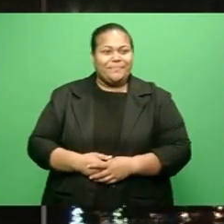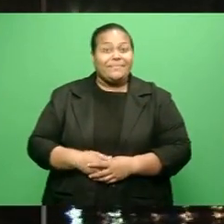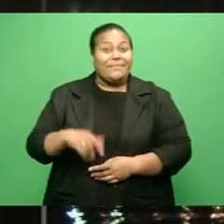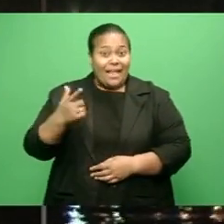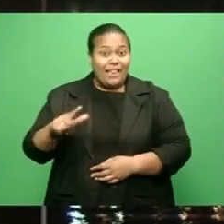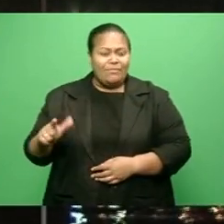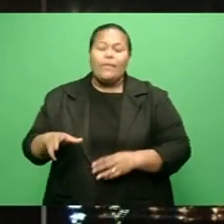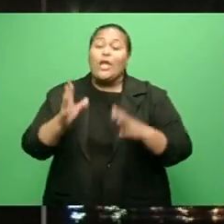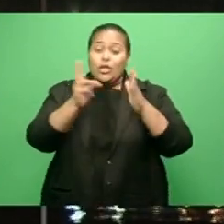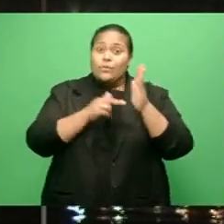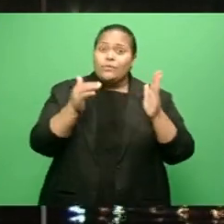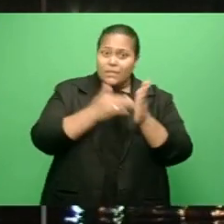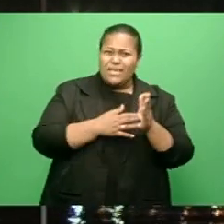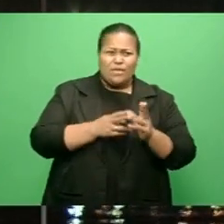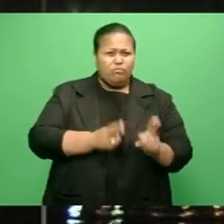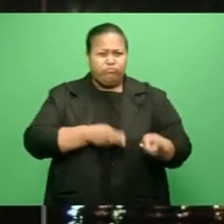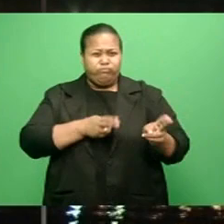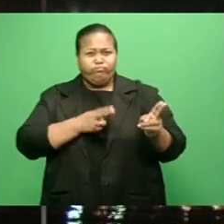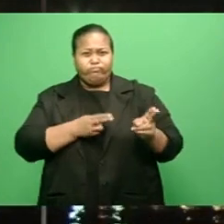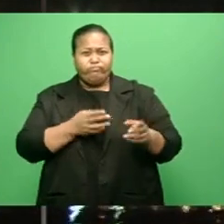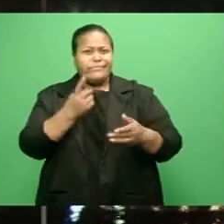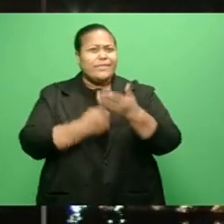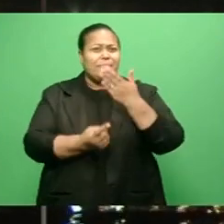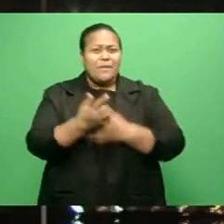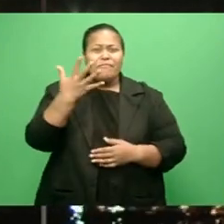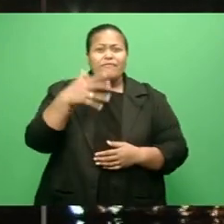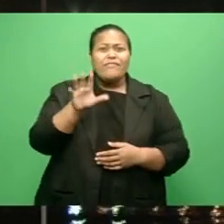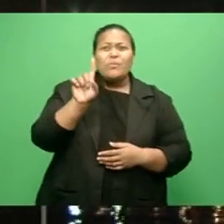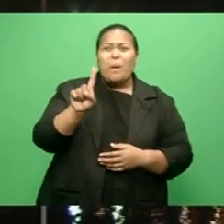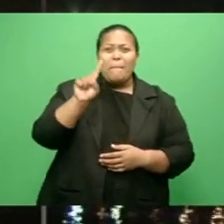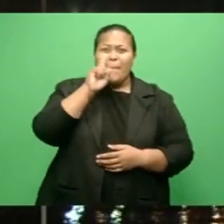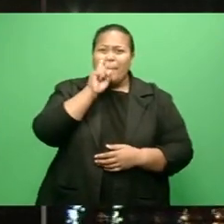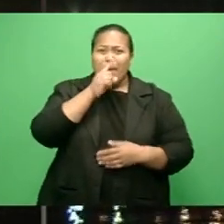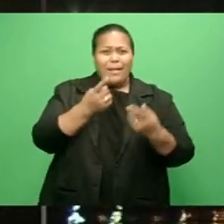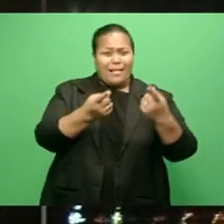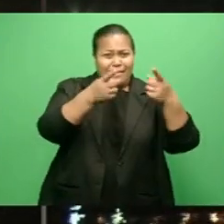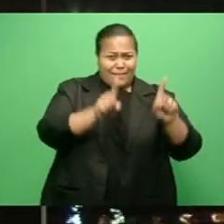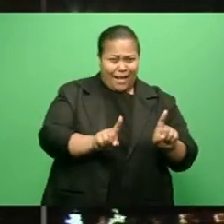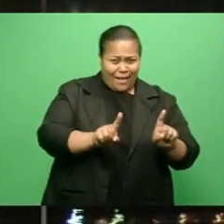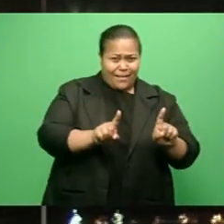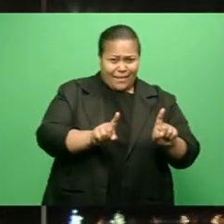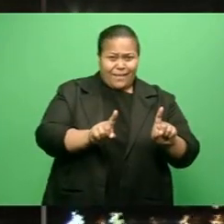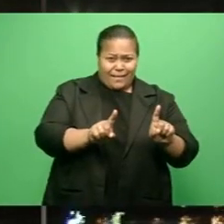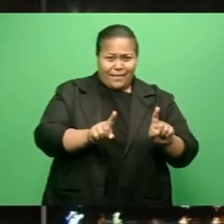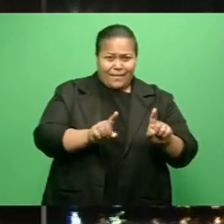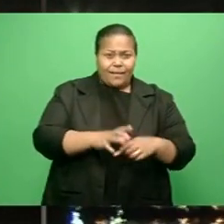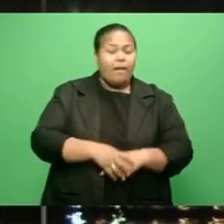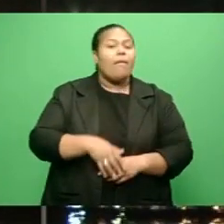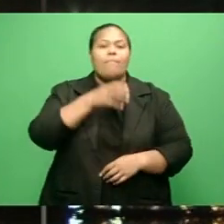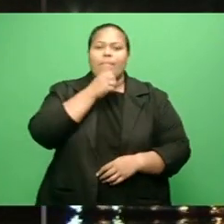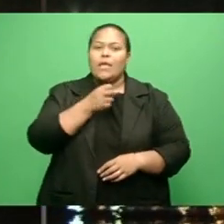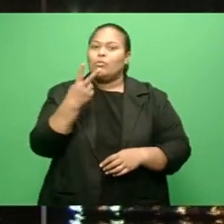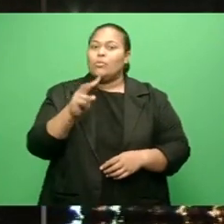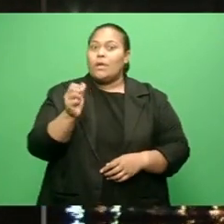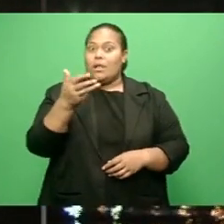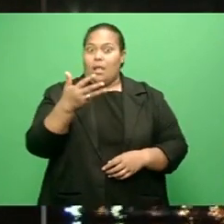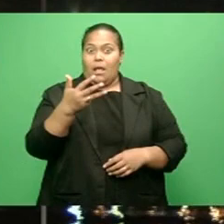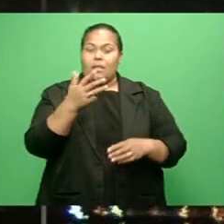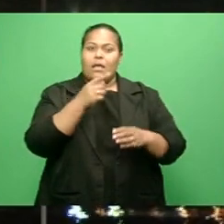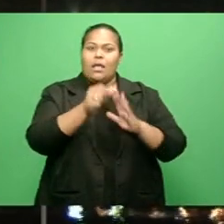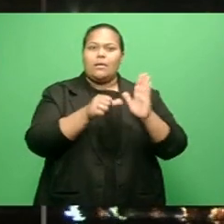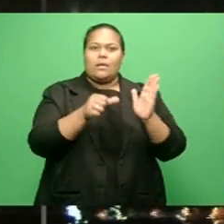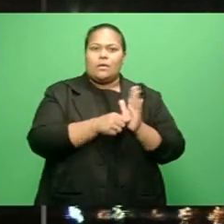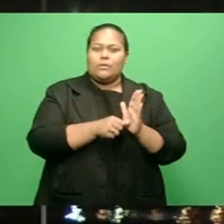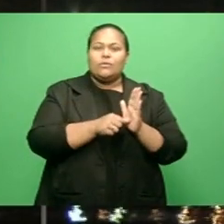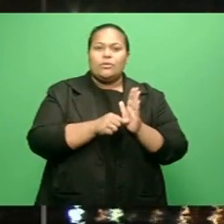calculated massacre in Christchurch that took 51 lives. And for that, he will never walk free again. 29-year-old